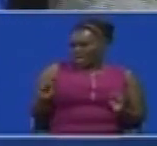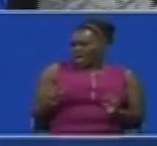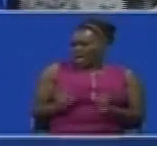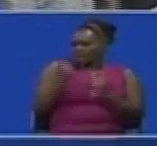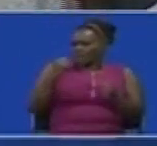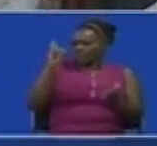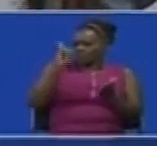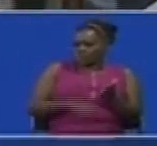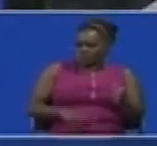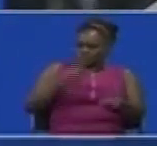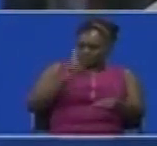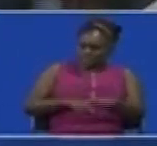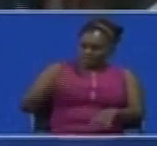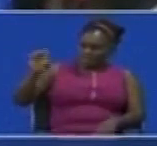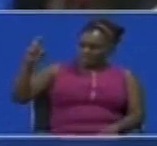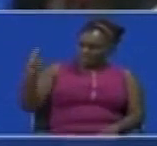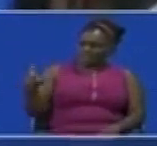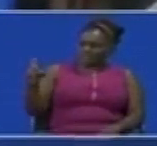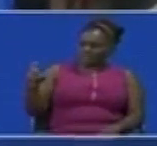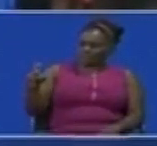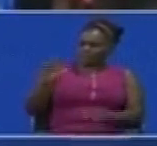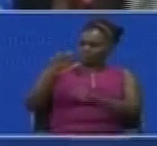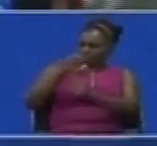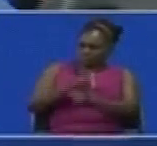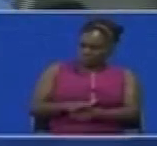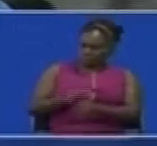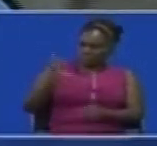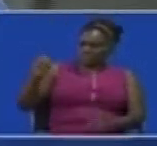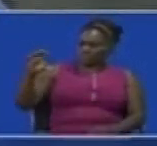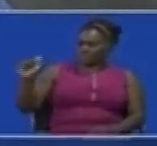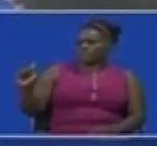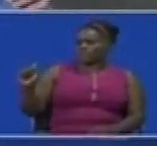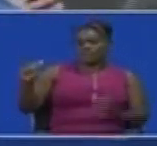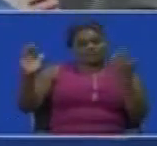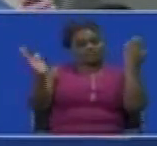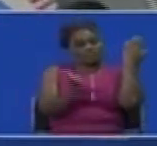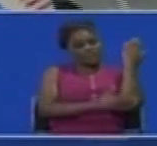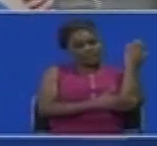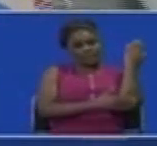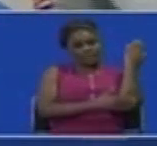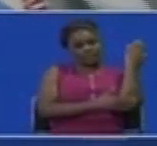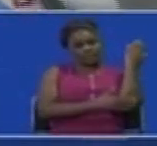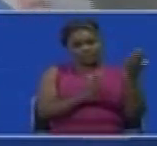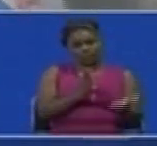the executive appears to be overlooking you, the MCS? It's unfortunate,